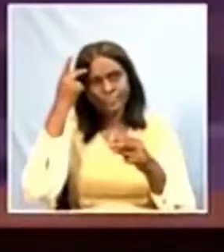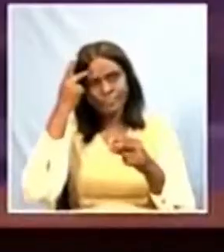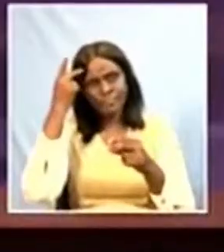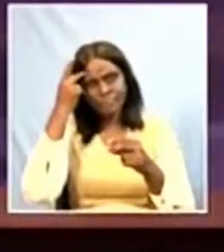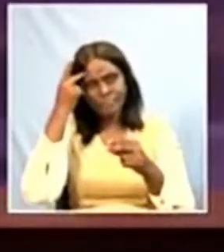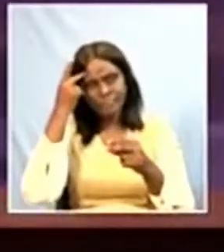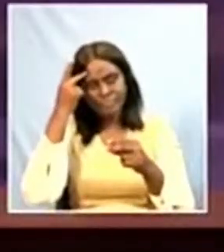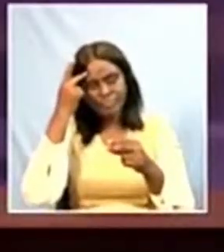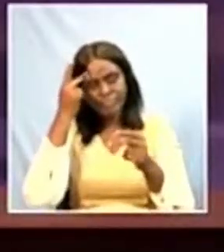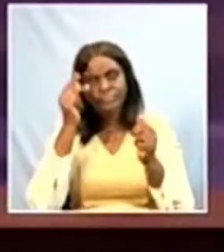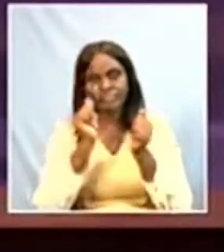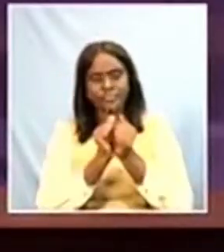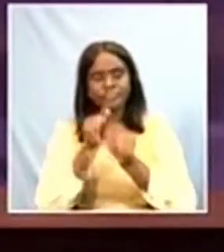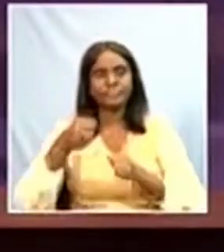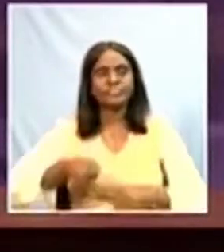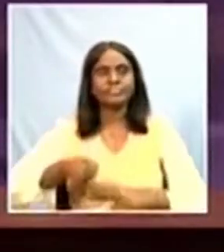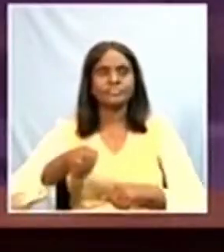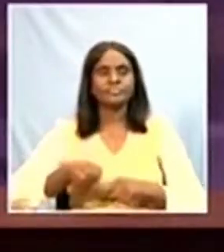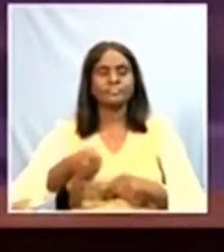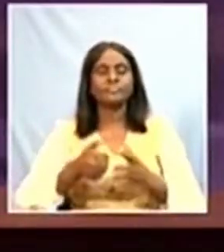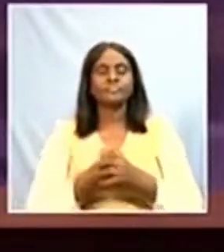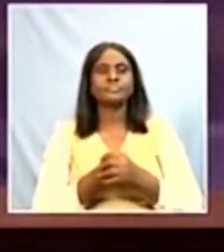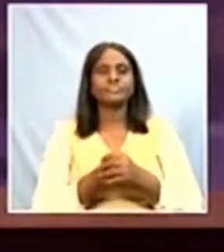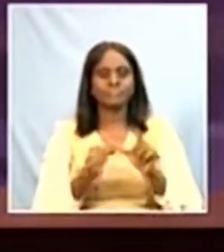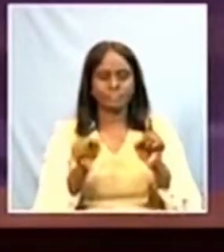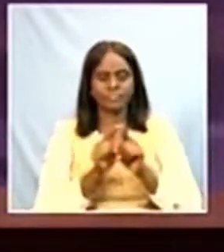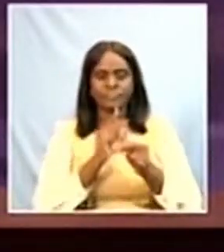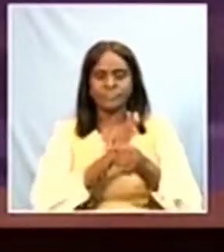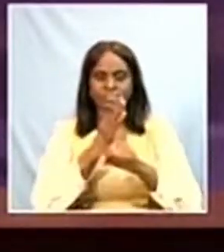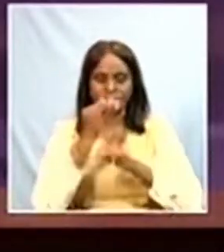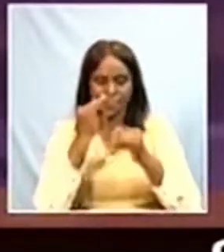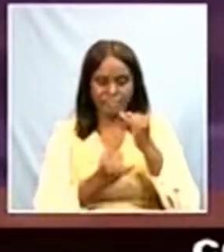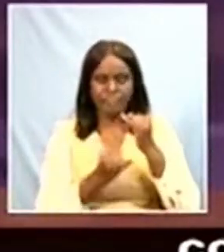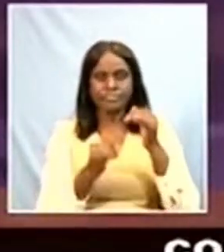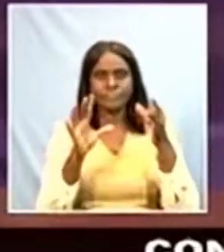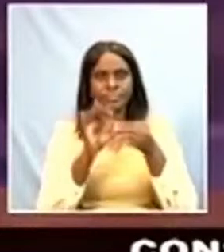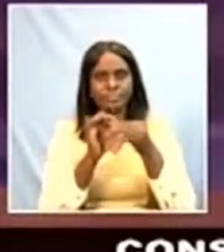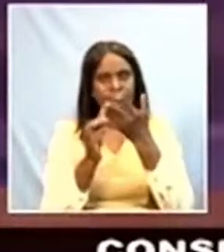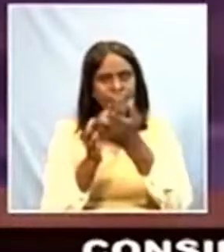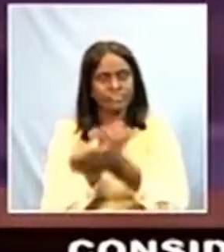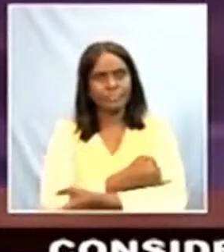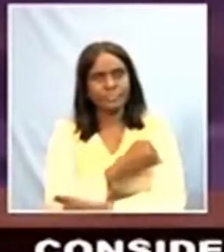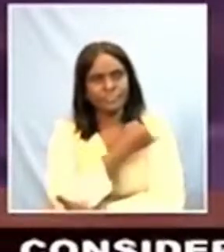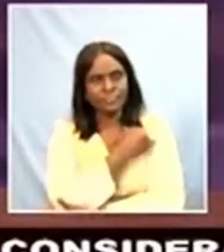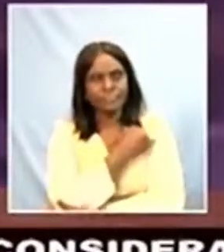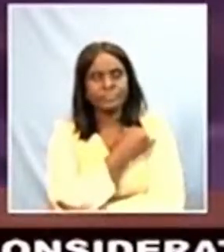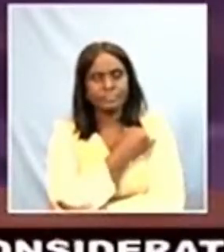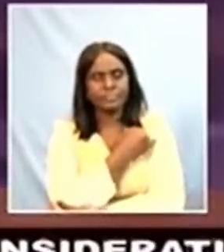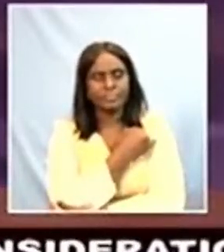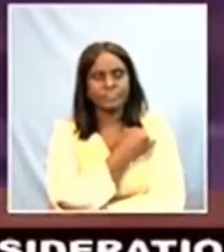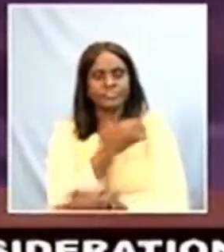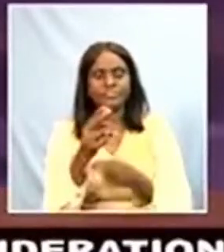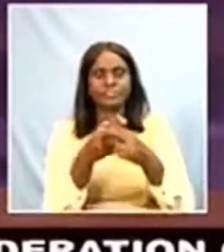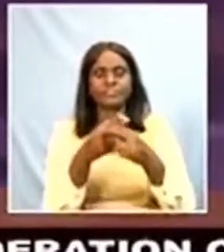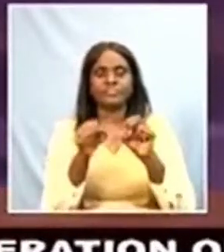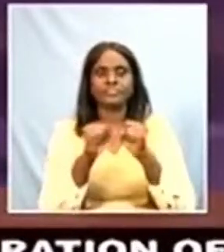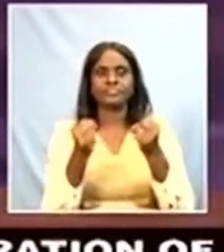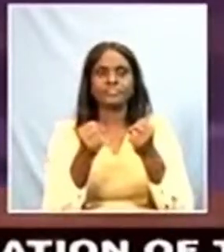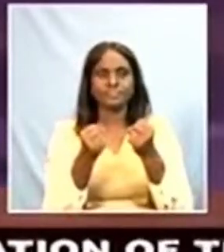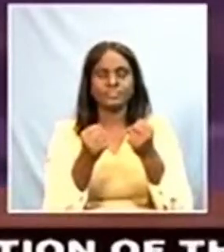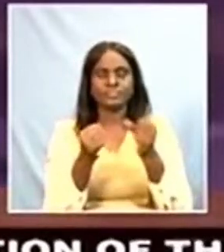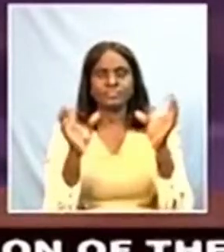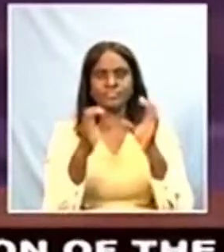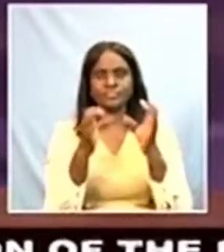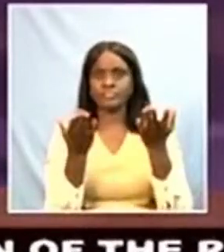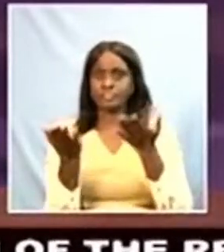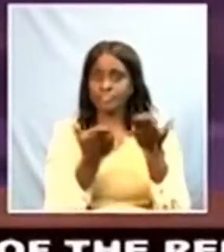Ndovi. I'm with Chola Kaoma, and later on I'll be joined by Jason Manda. We'll take a short break, and once the